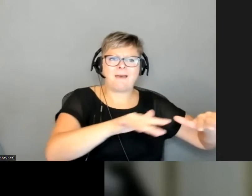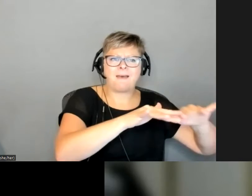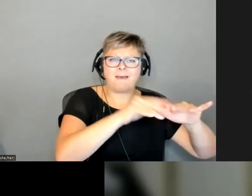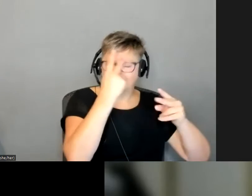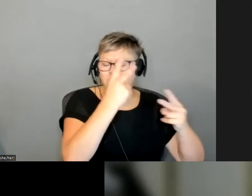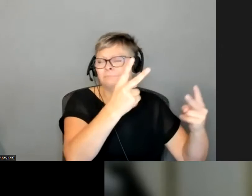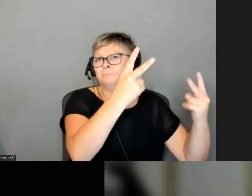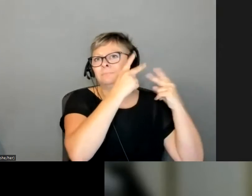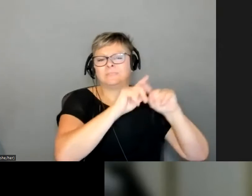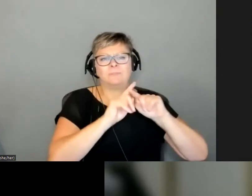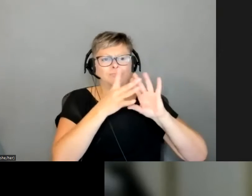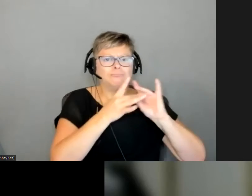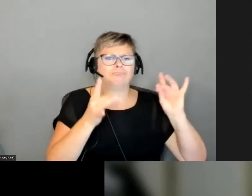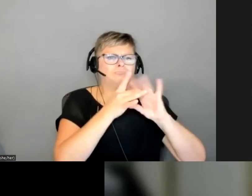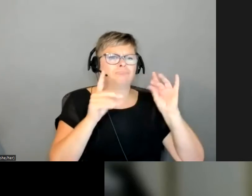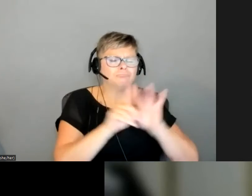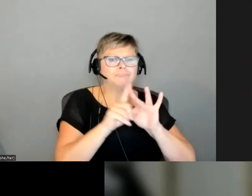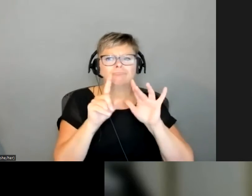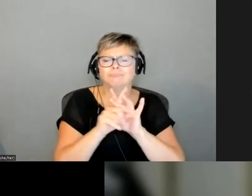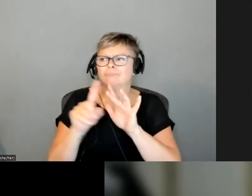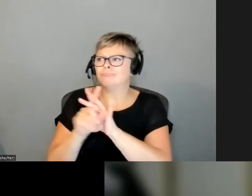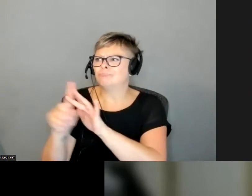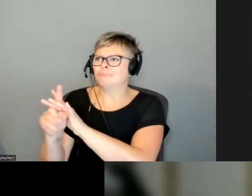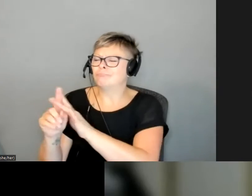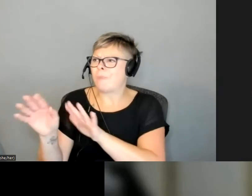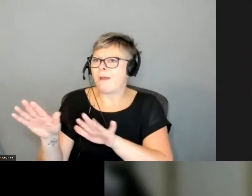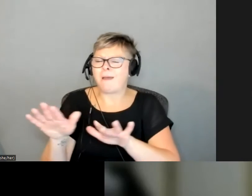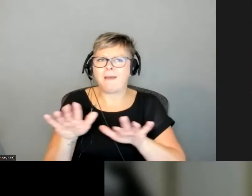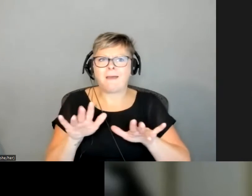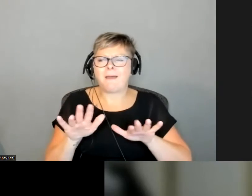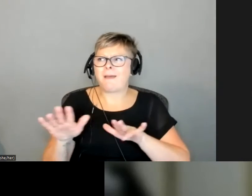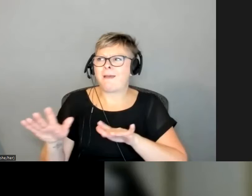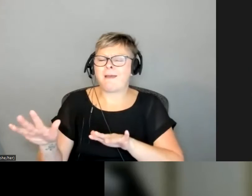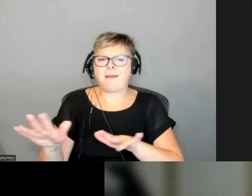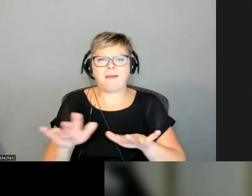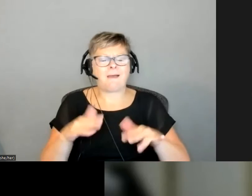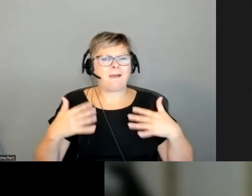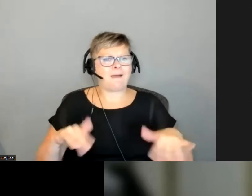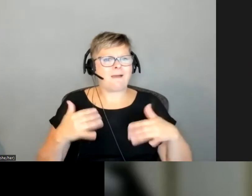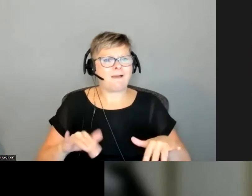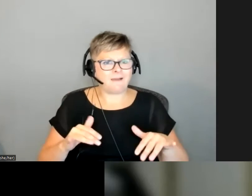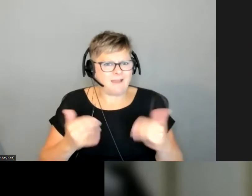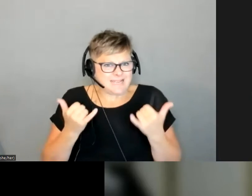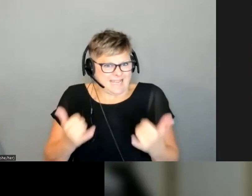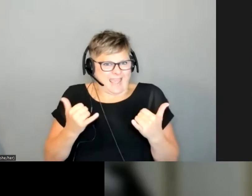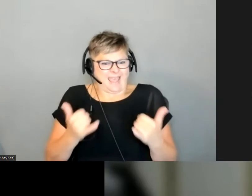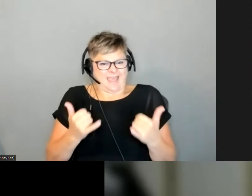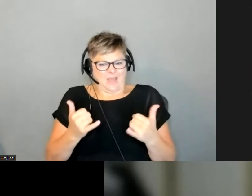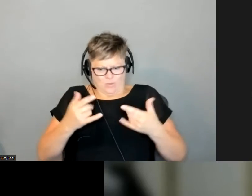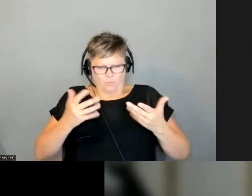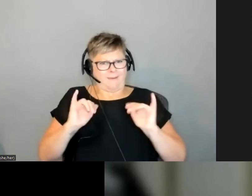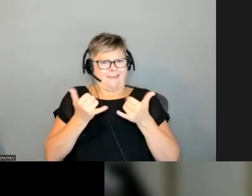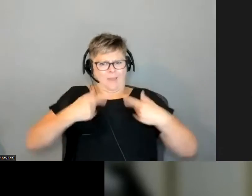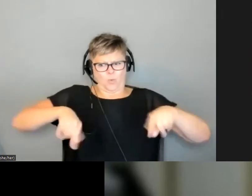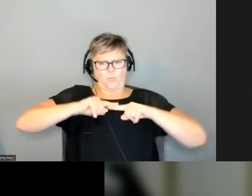come forward. And, as a result of those stories, how we go and do community development in community is going to